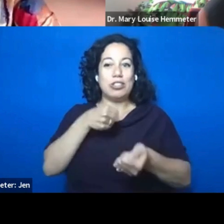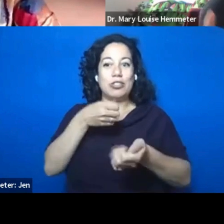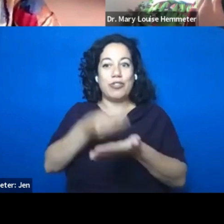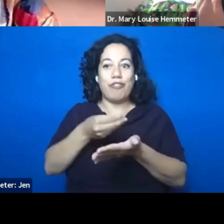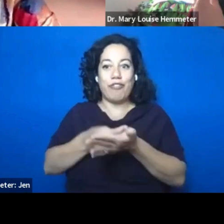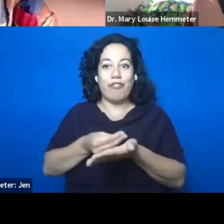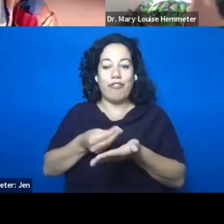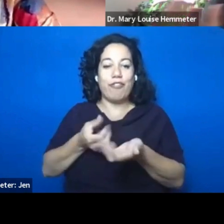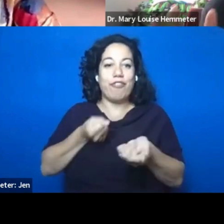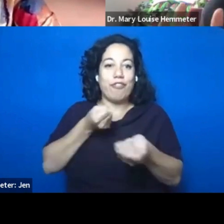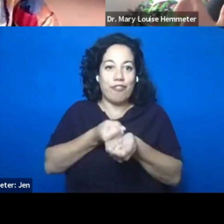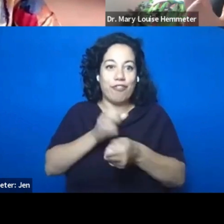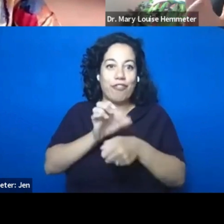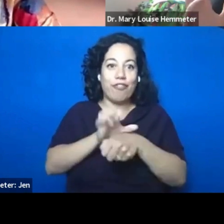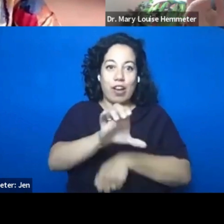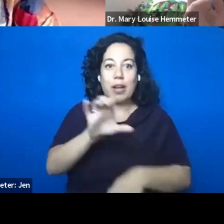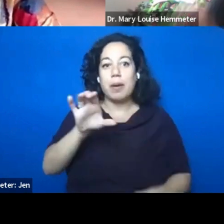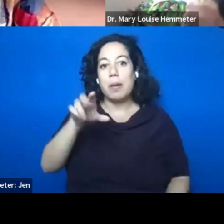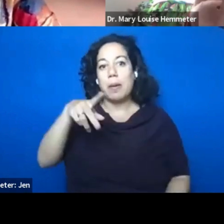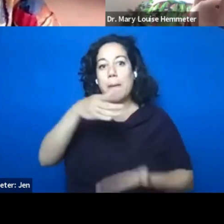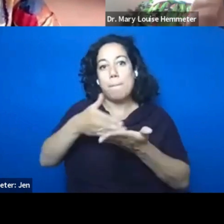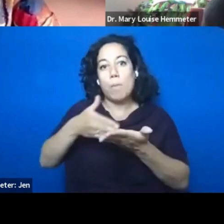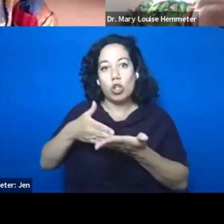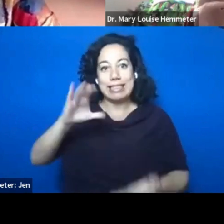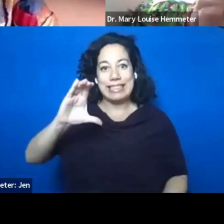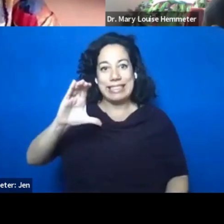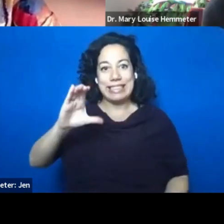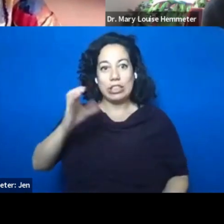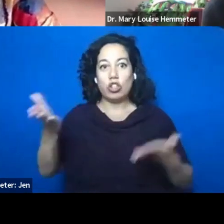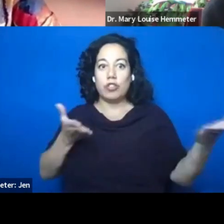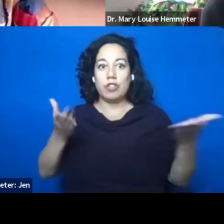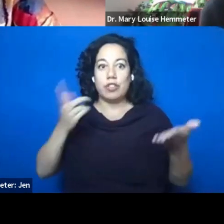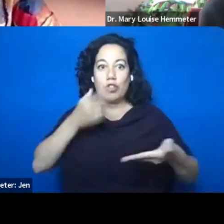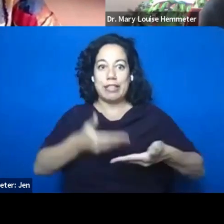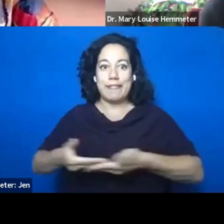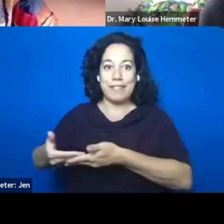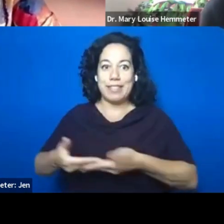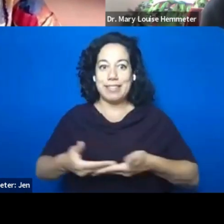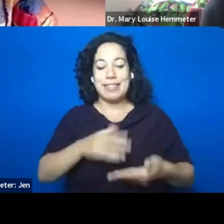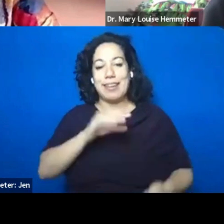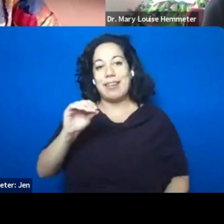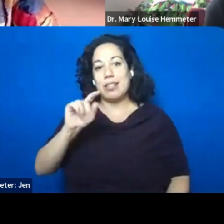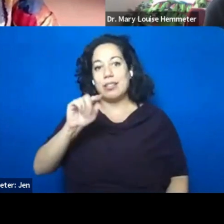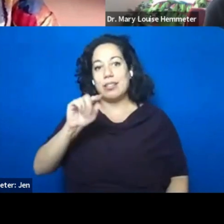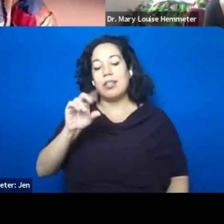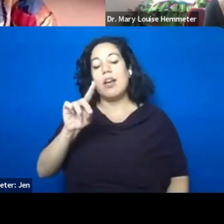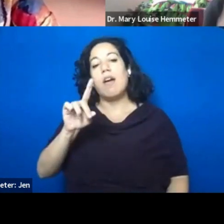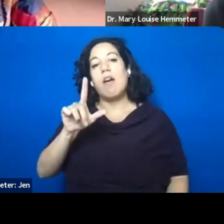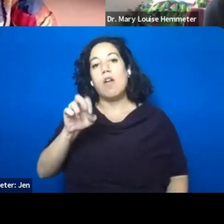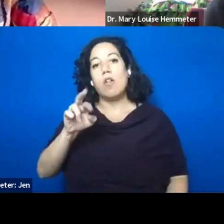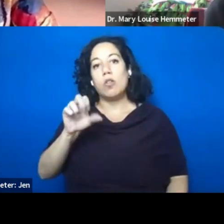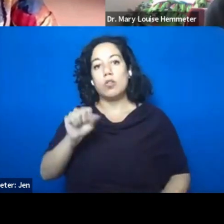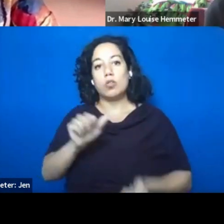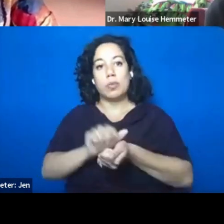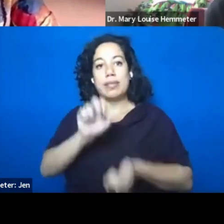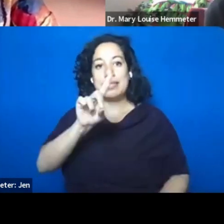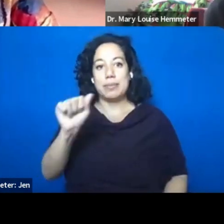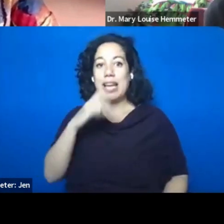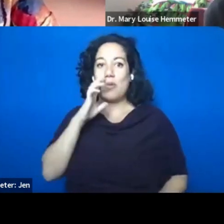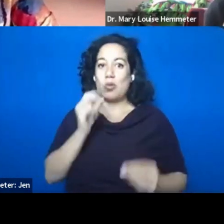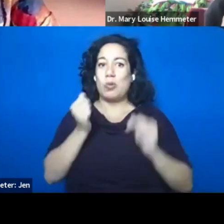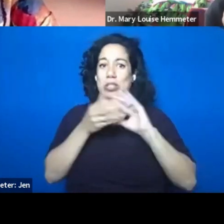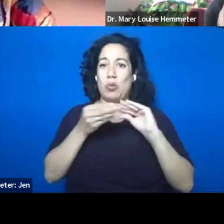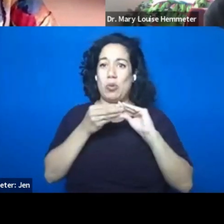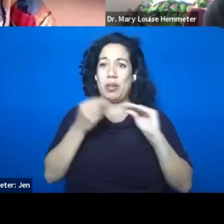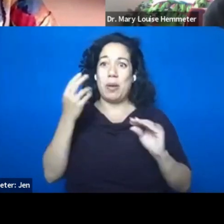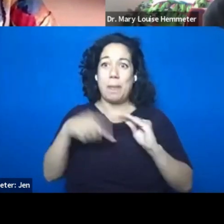who don't know what Part C is Services for Infants and Toddlers with Disabilities. And I'm going to tell a very quick story about why this